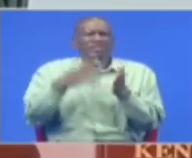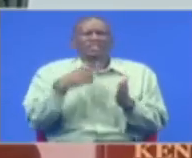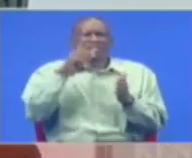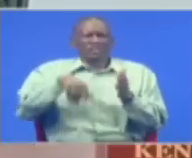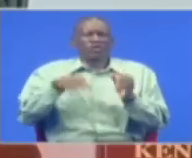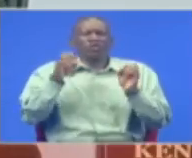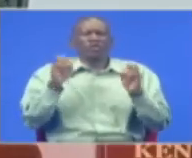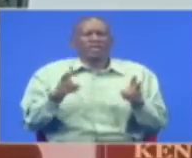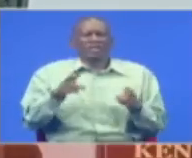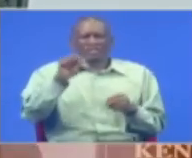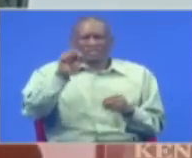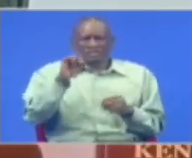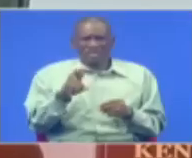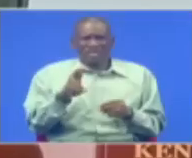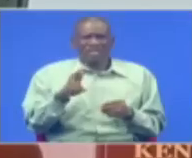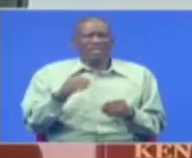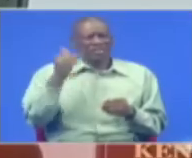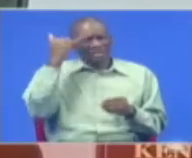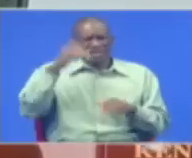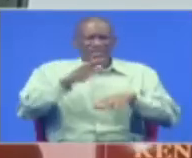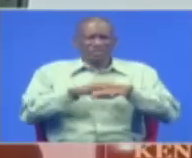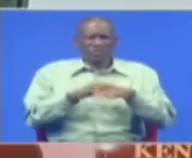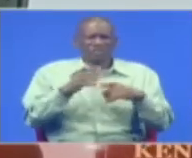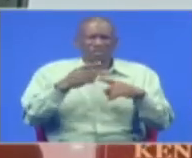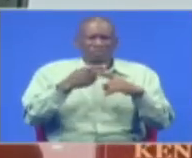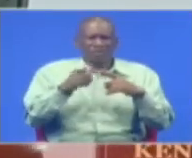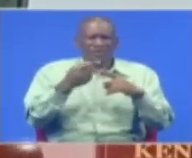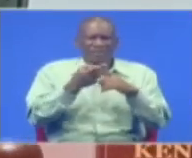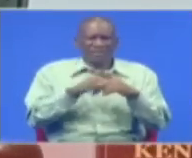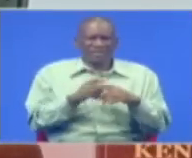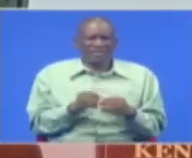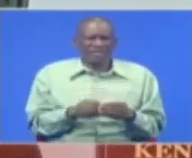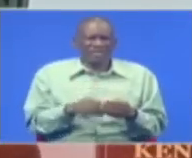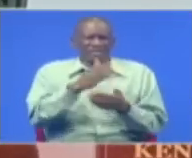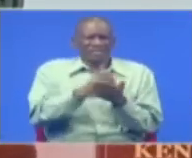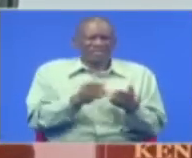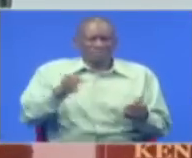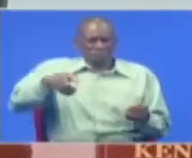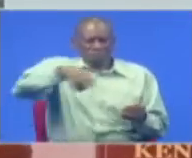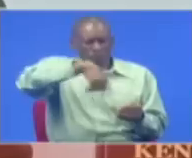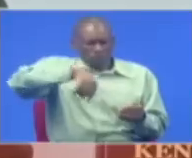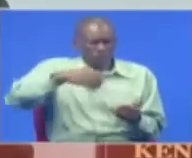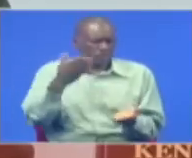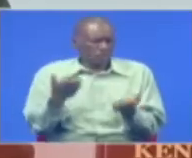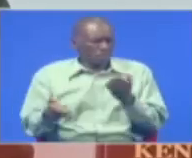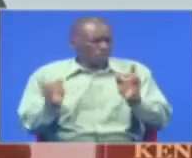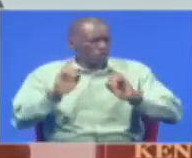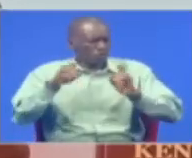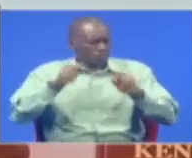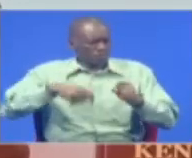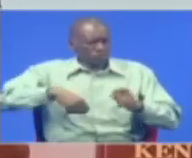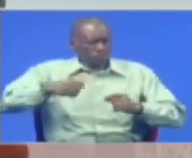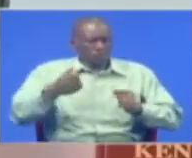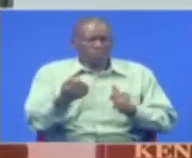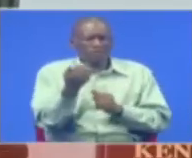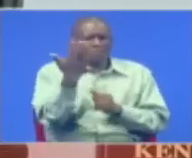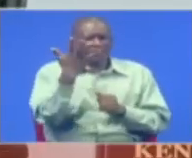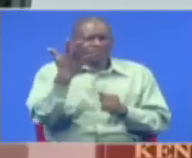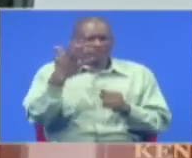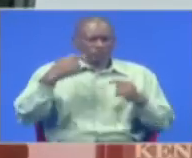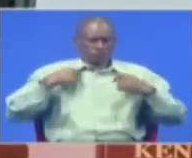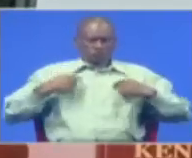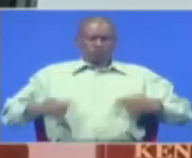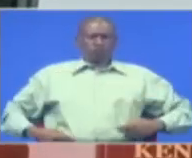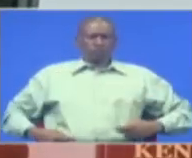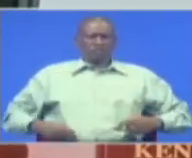we think the idea is very good, but then some of us may not be able to afford 5 suits at a